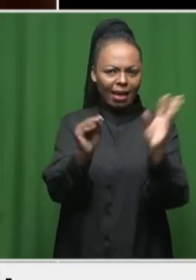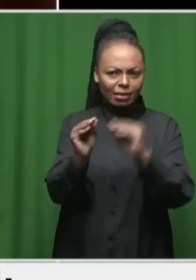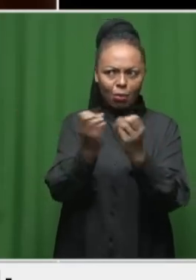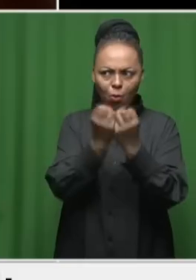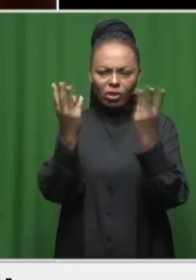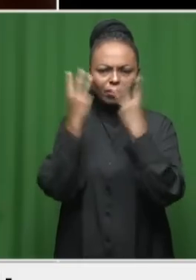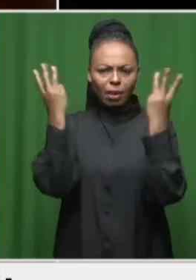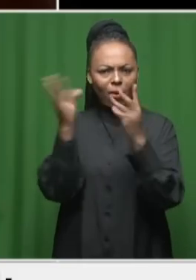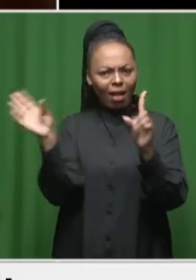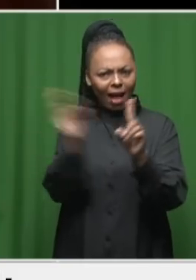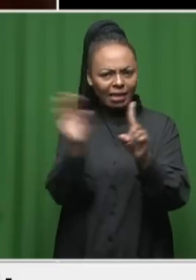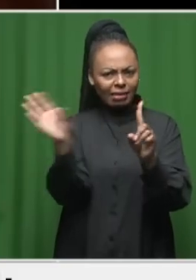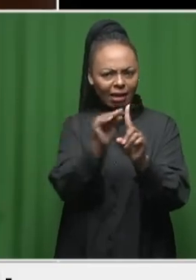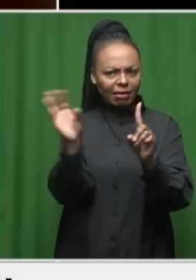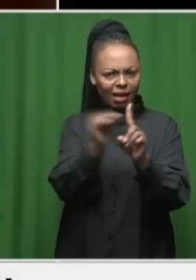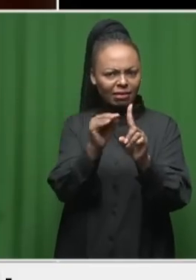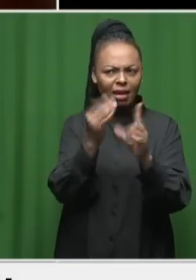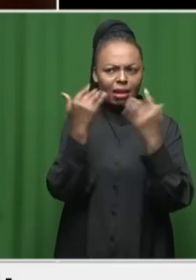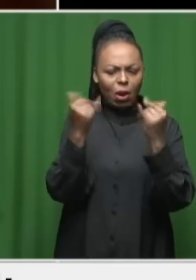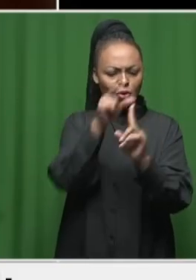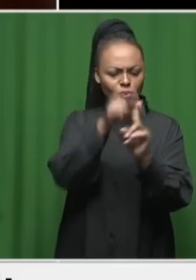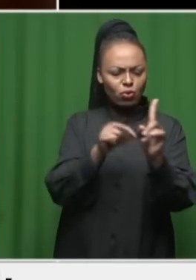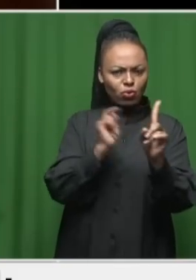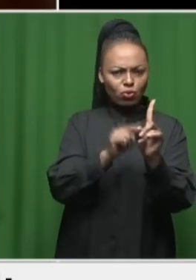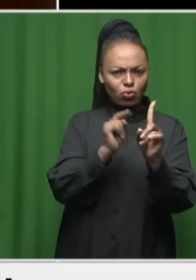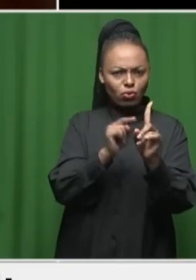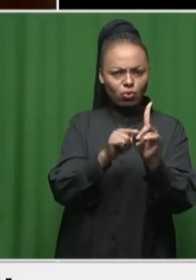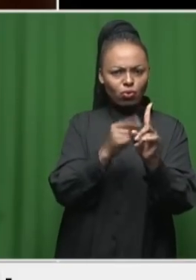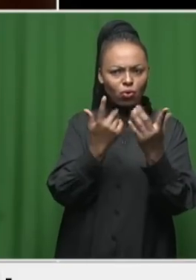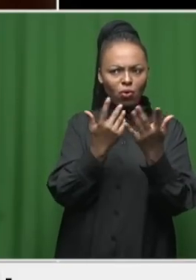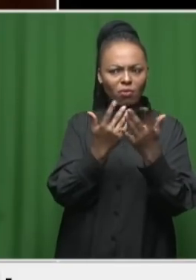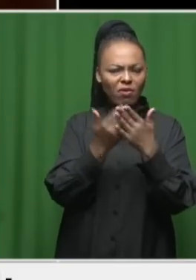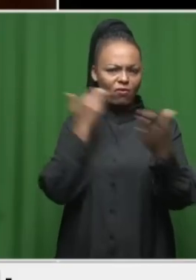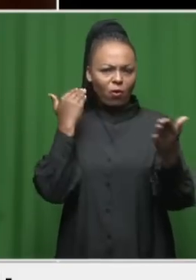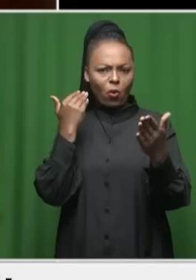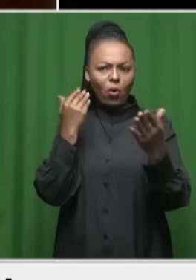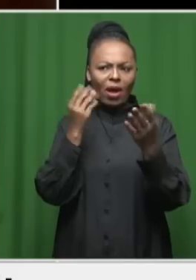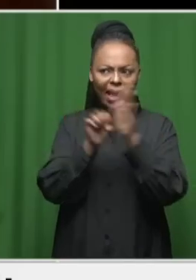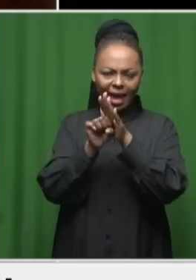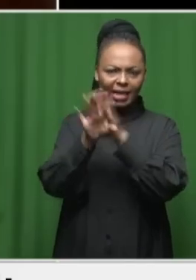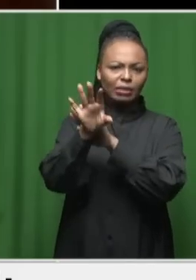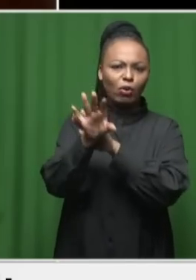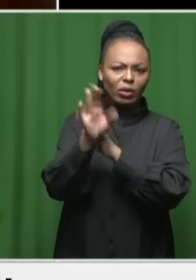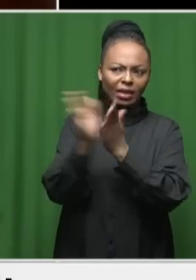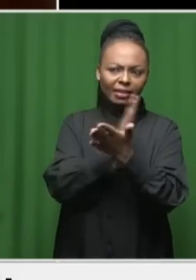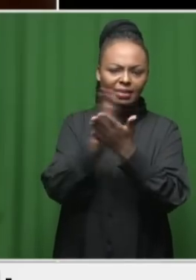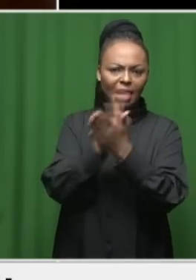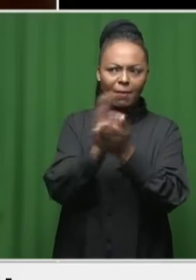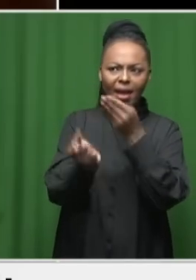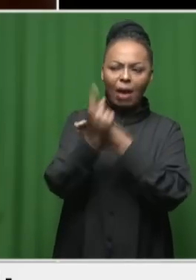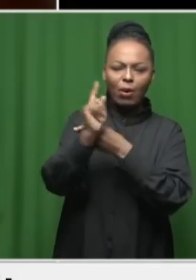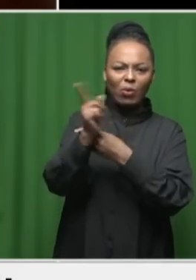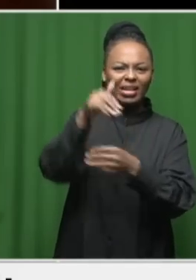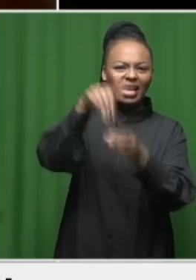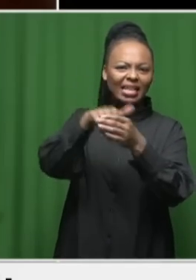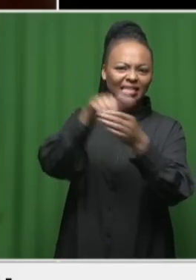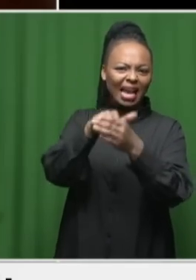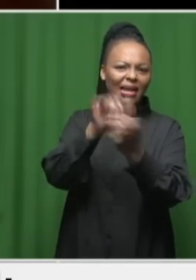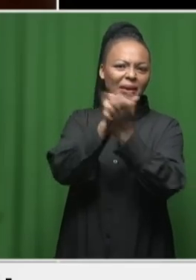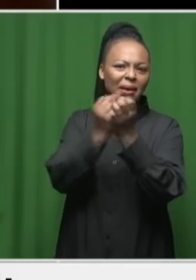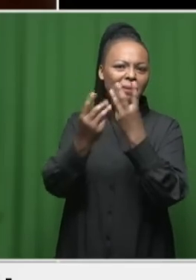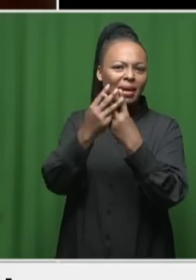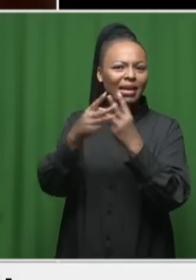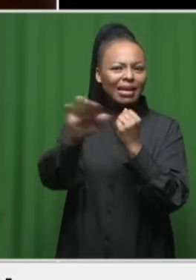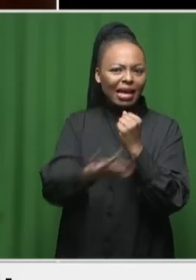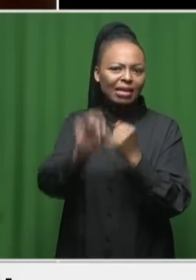have turned to you, as I say, as someone who has done some exposés previously about what goes on in our prisons. But let's